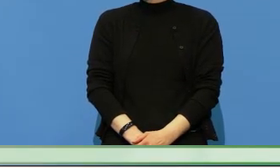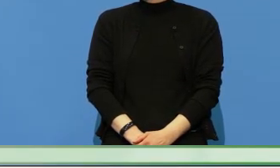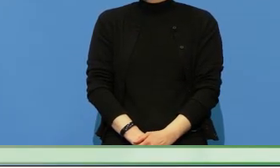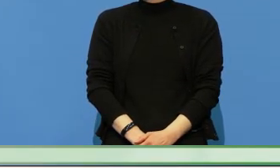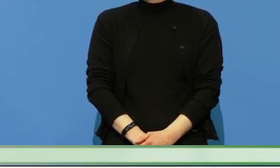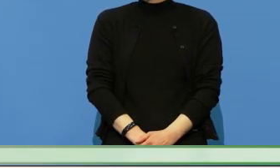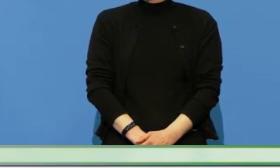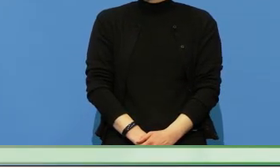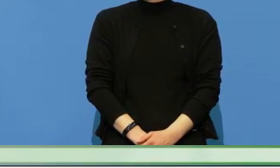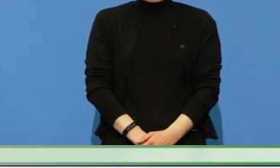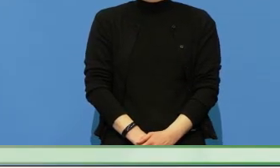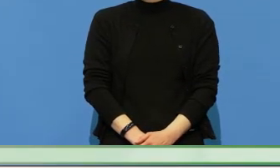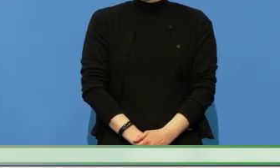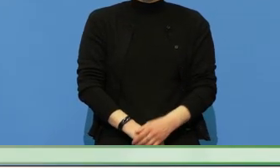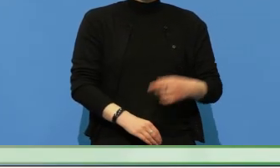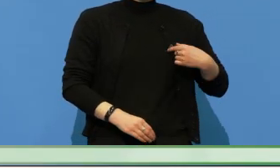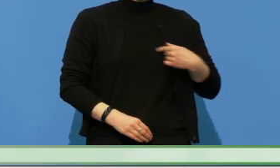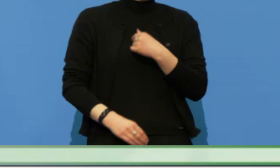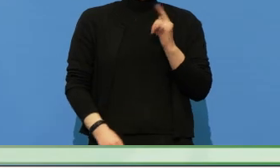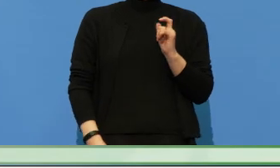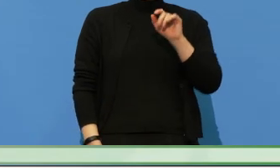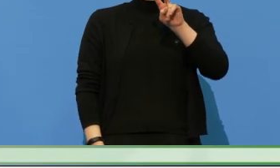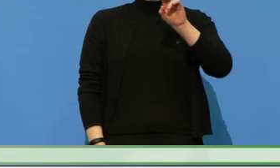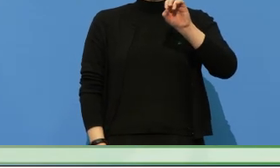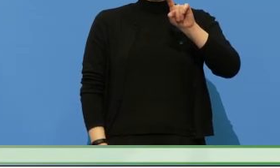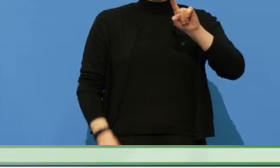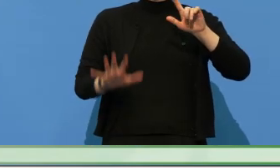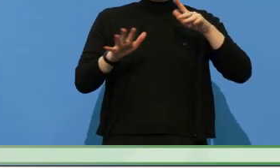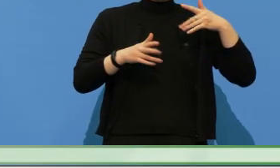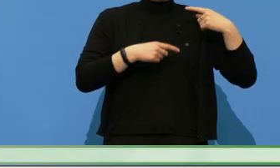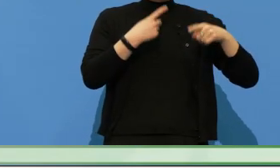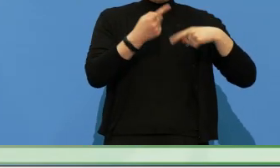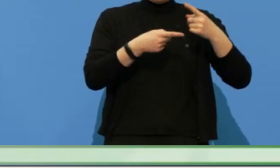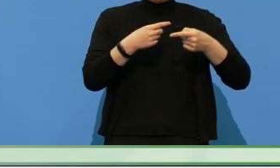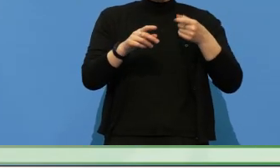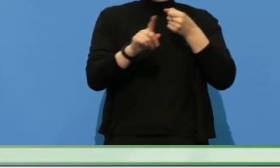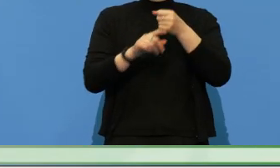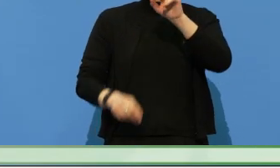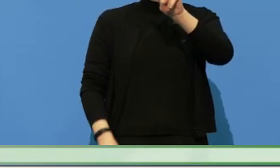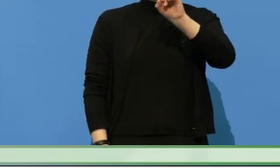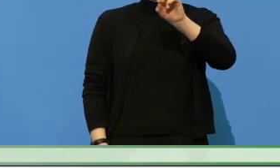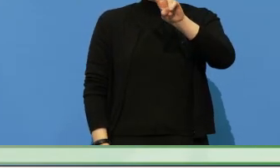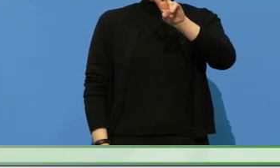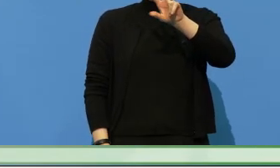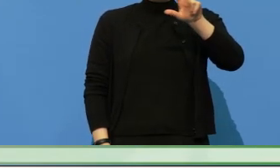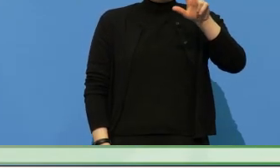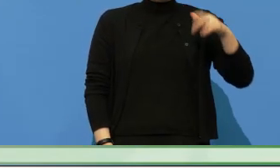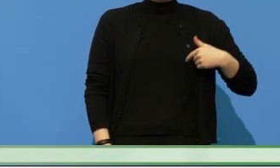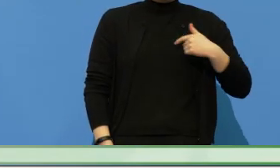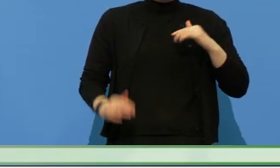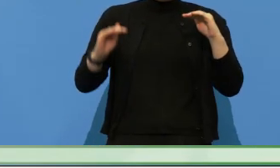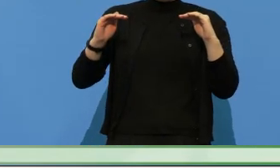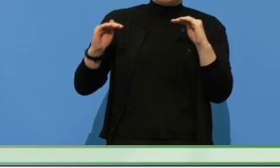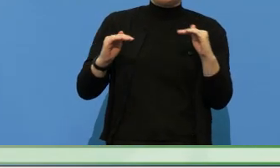And we started it in 2017, and 2 years ago, and 2023, we make a huge improvement into the